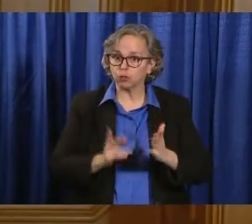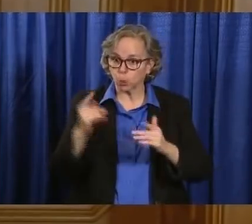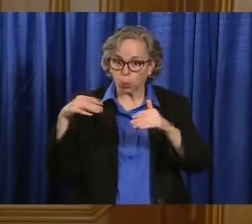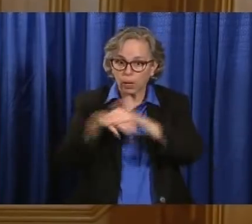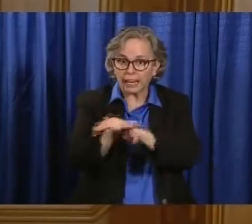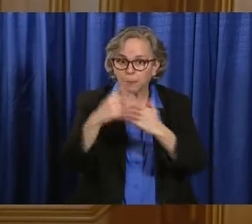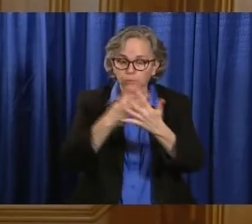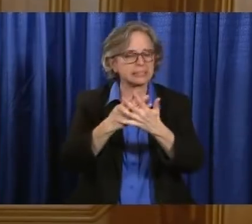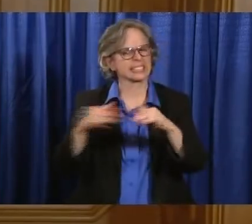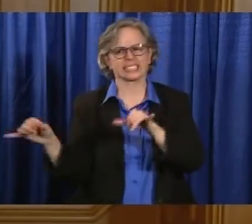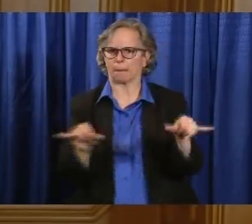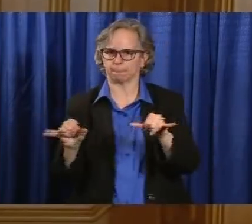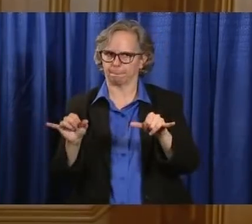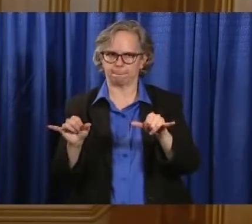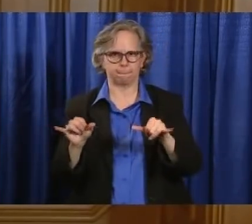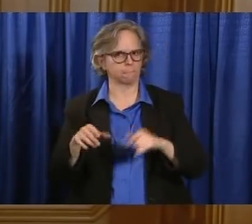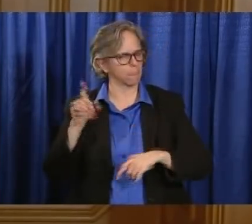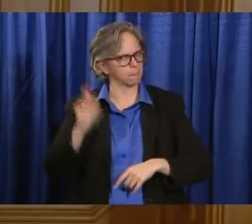in.